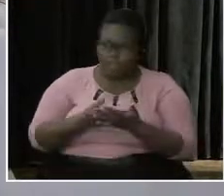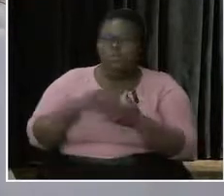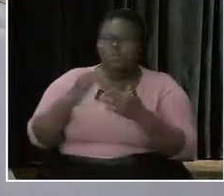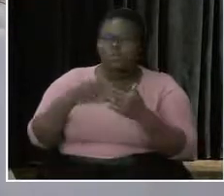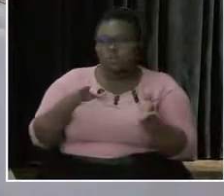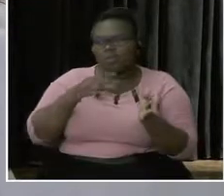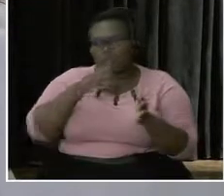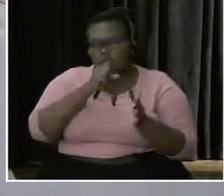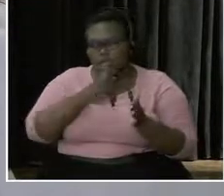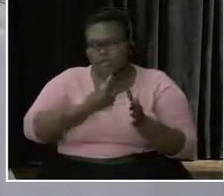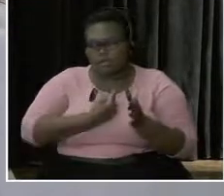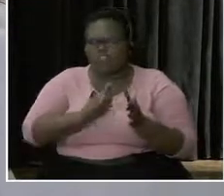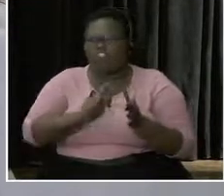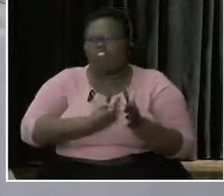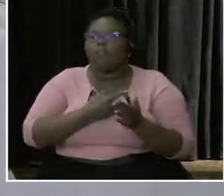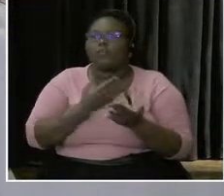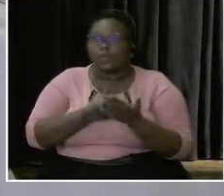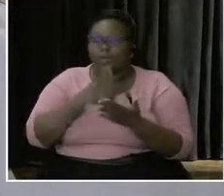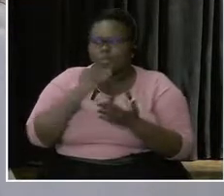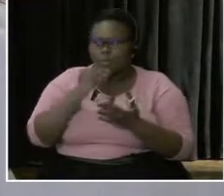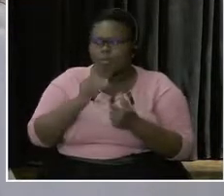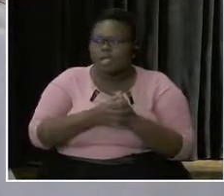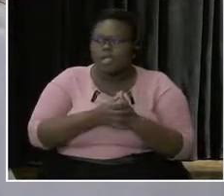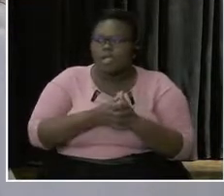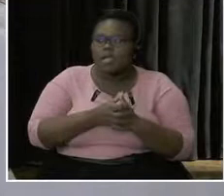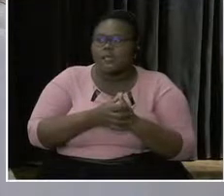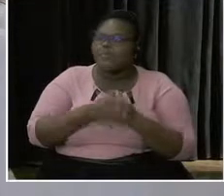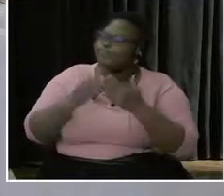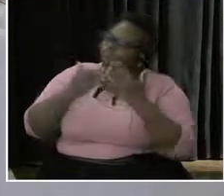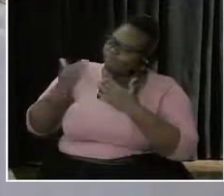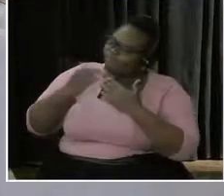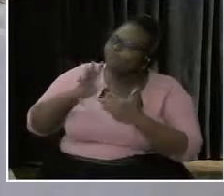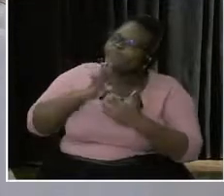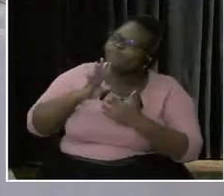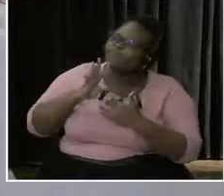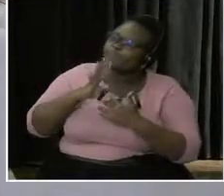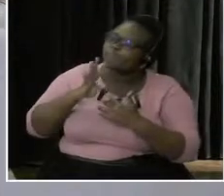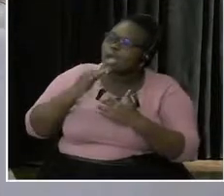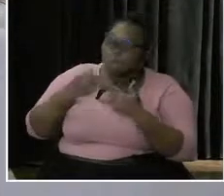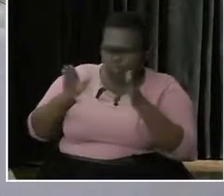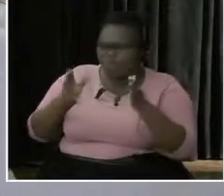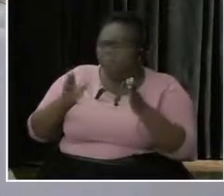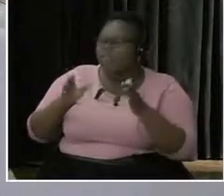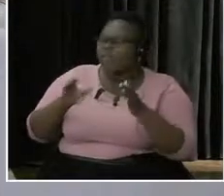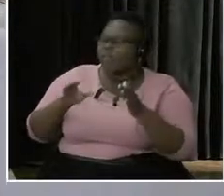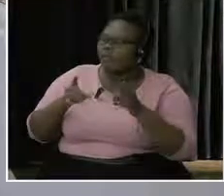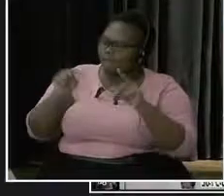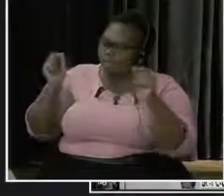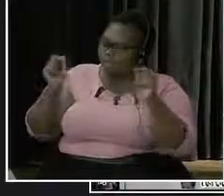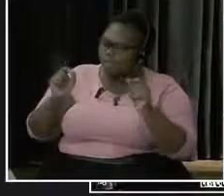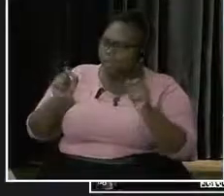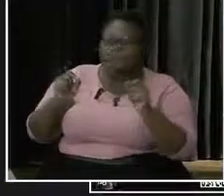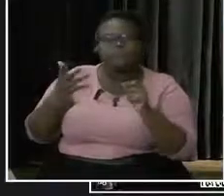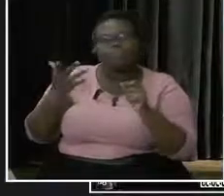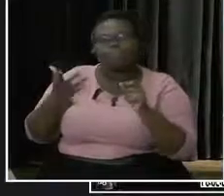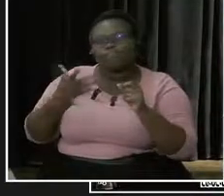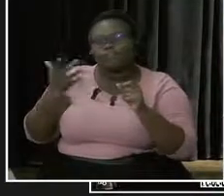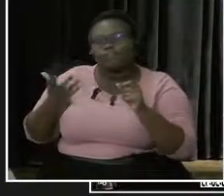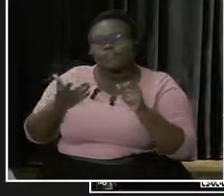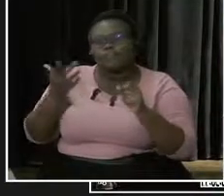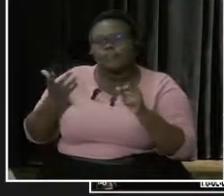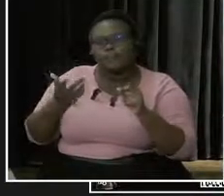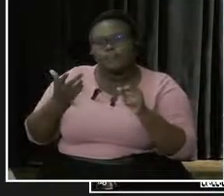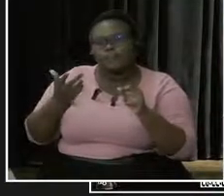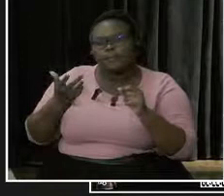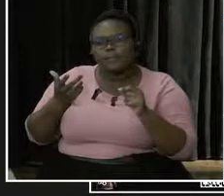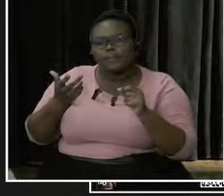Please unmute yourself and speak. Yeah, okay. Thank you, Speaker. I'm unmuted. You know, it's it's actually